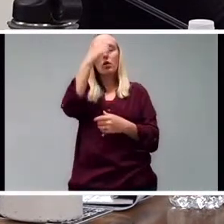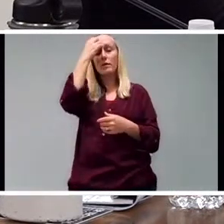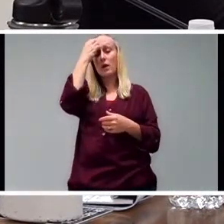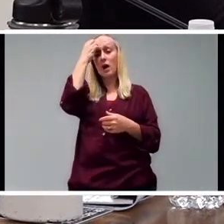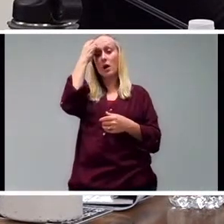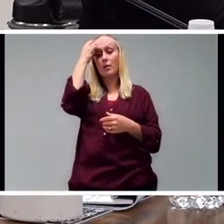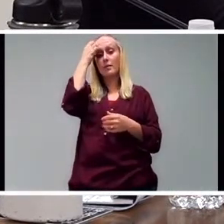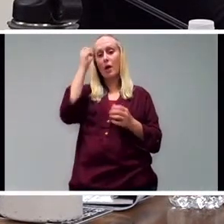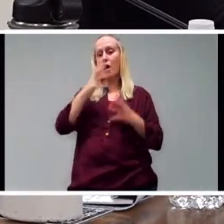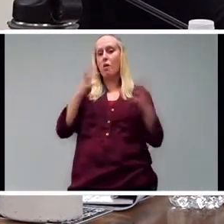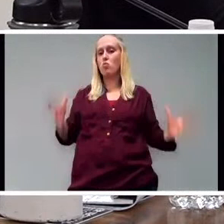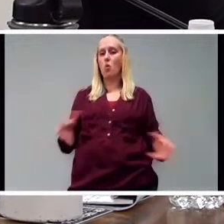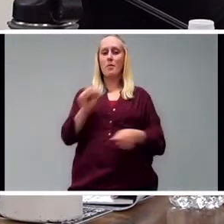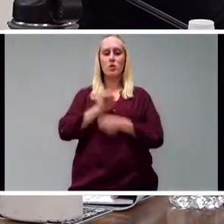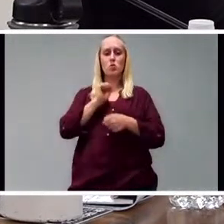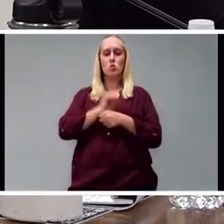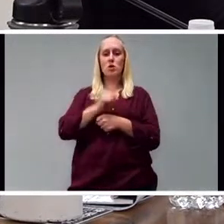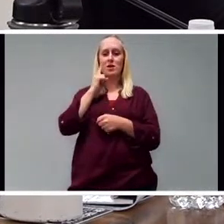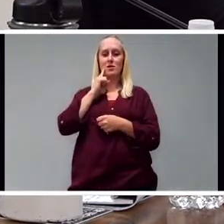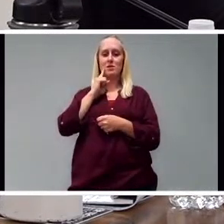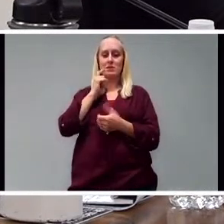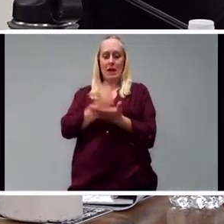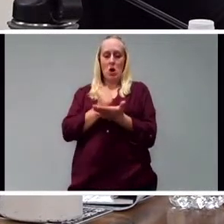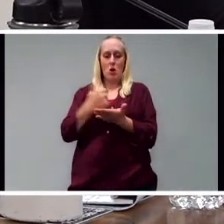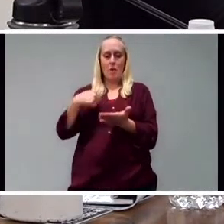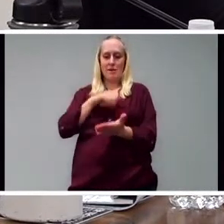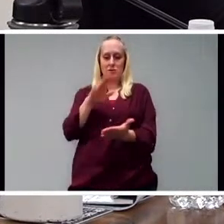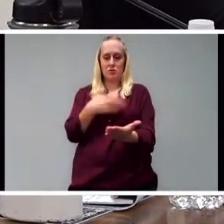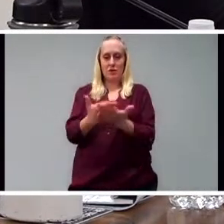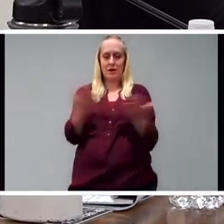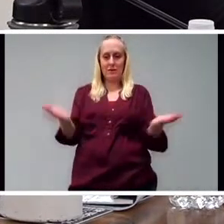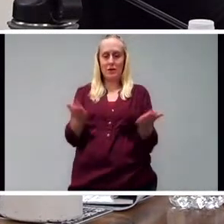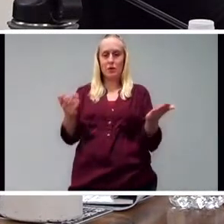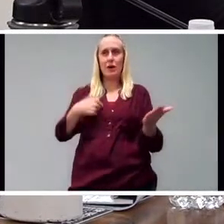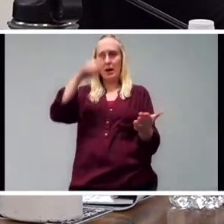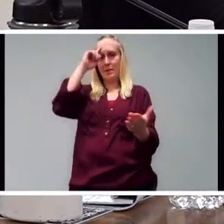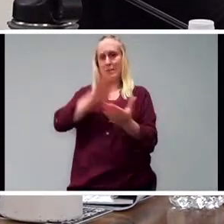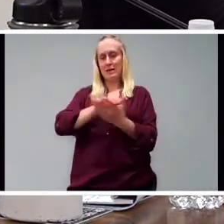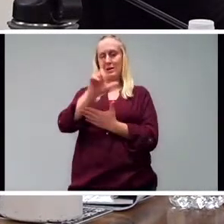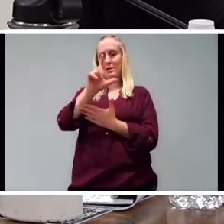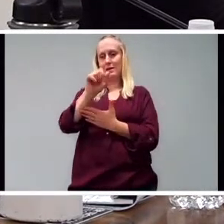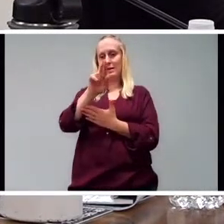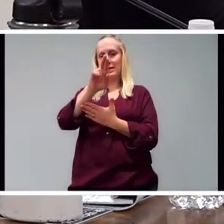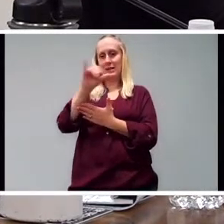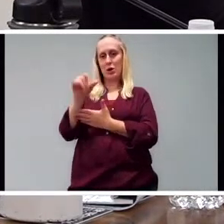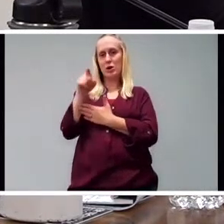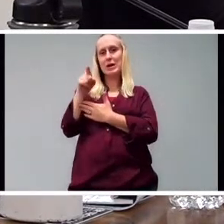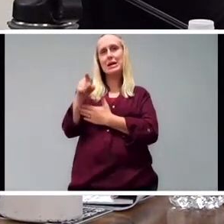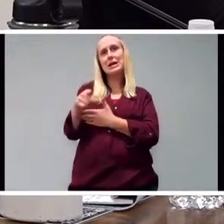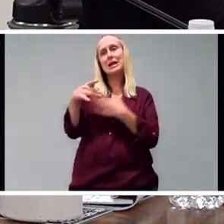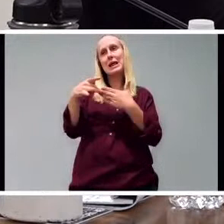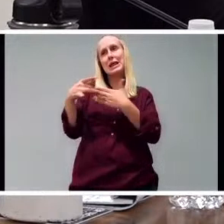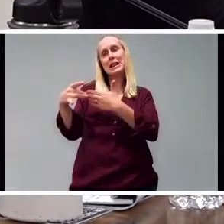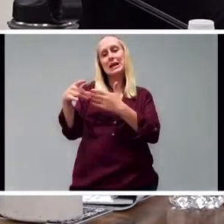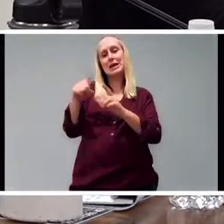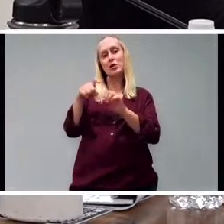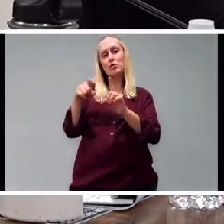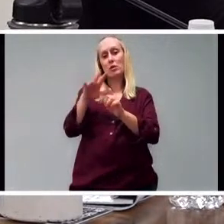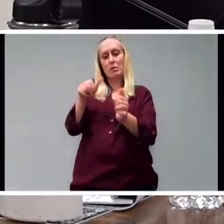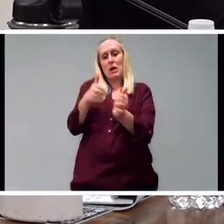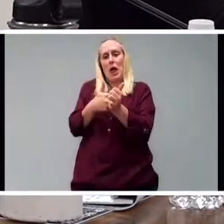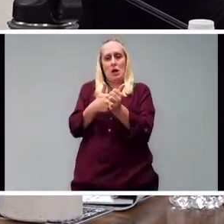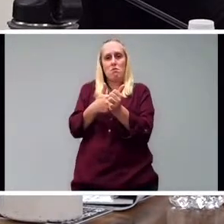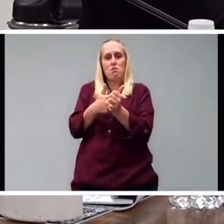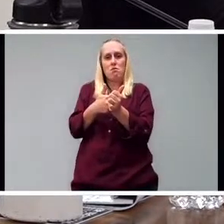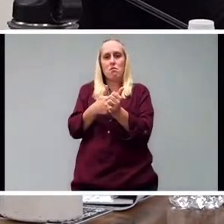monumental work to get us here. I believe that Larry, he leads from behind, really. And